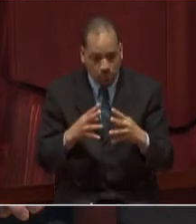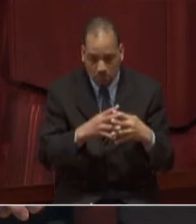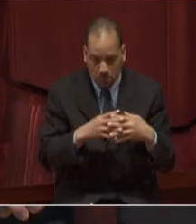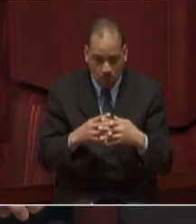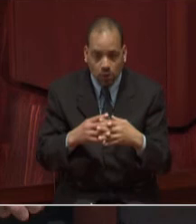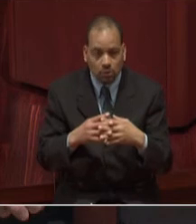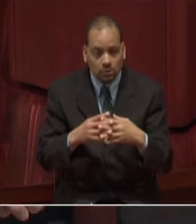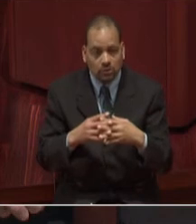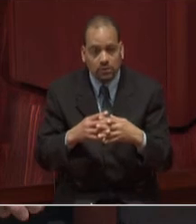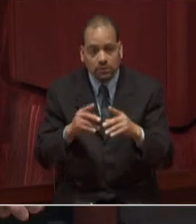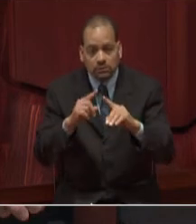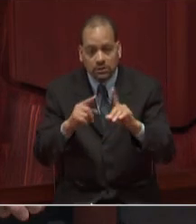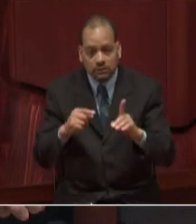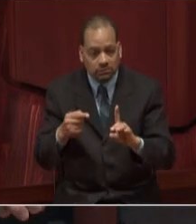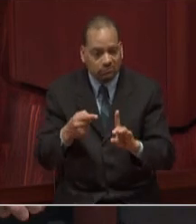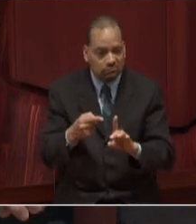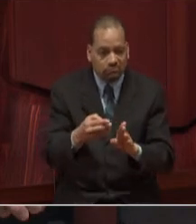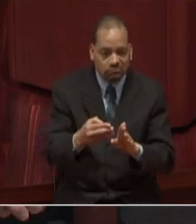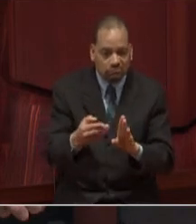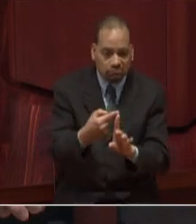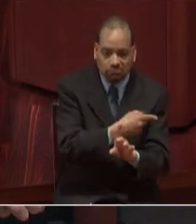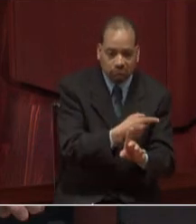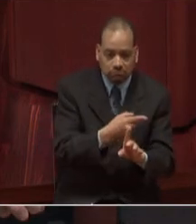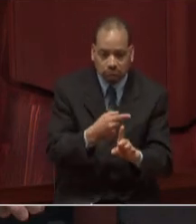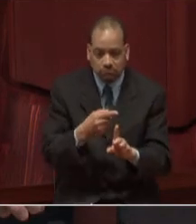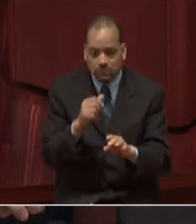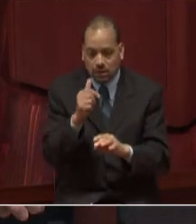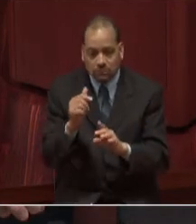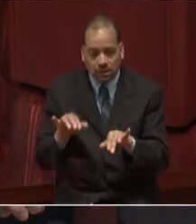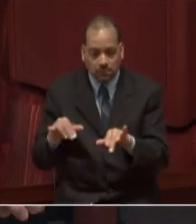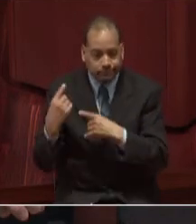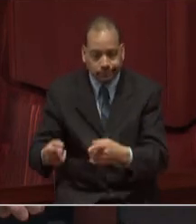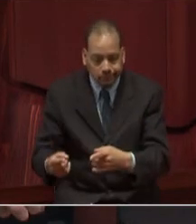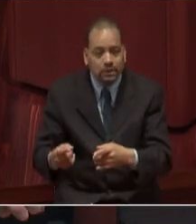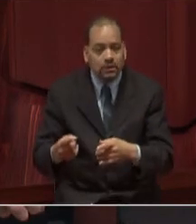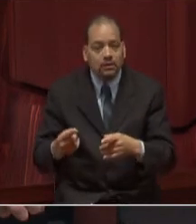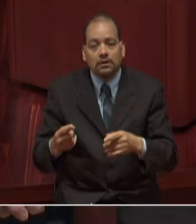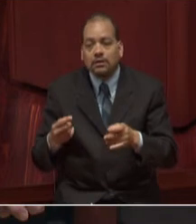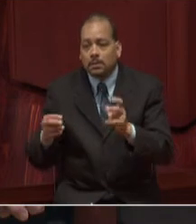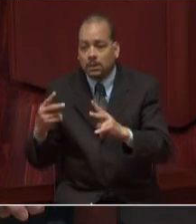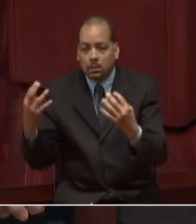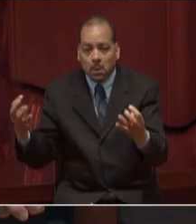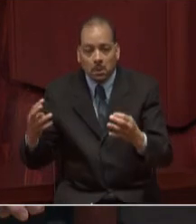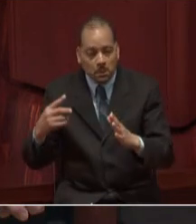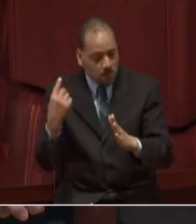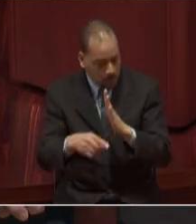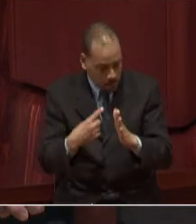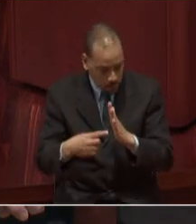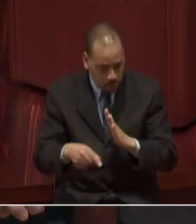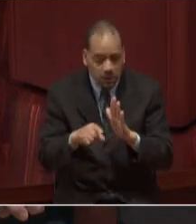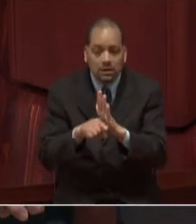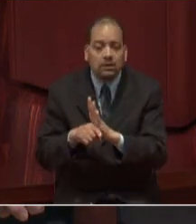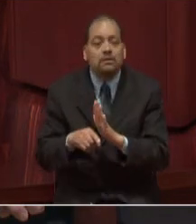to being heavily criticized, as these particular ones were. Later on, it